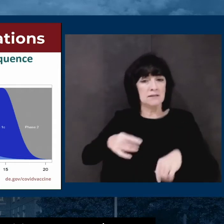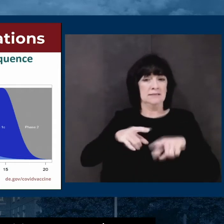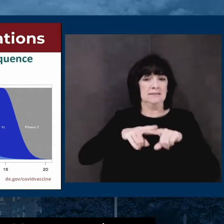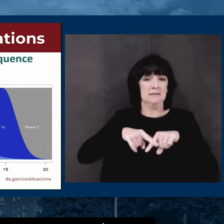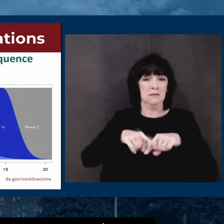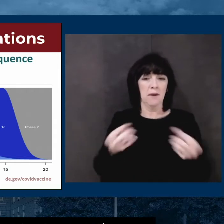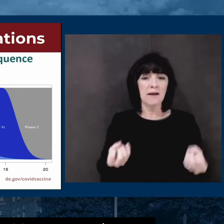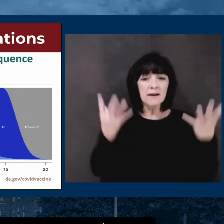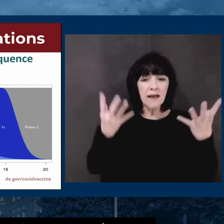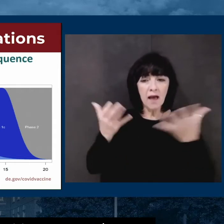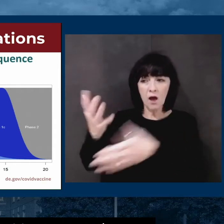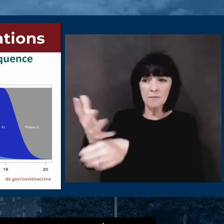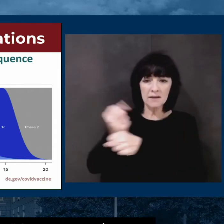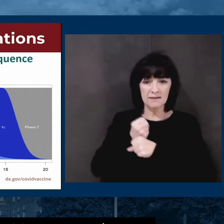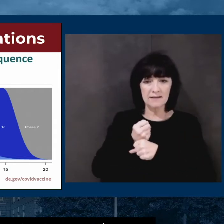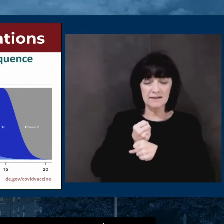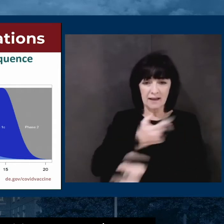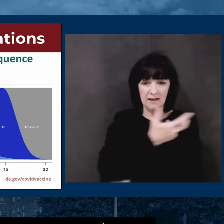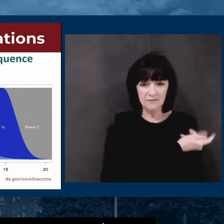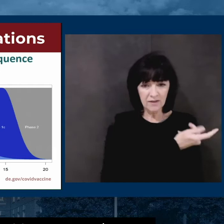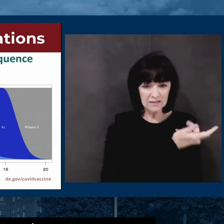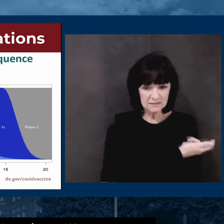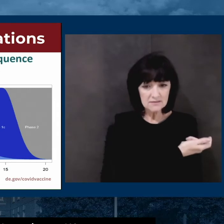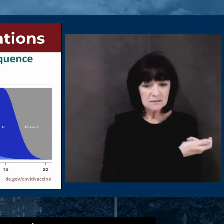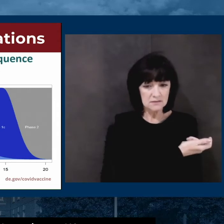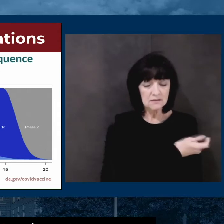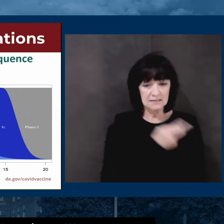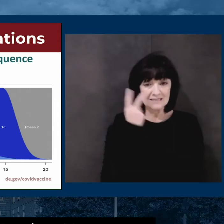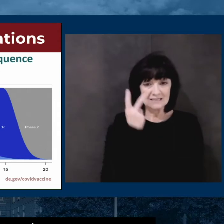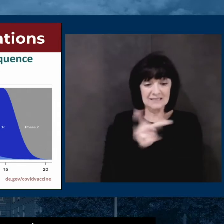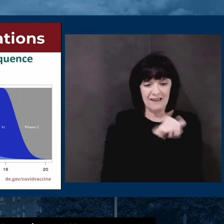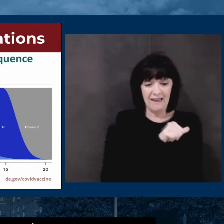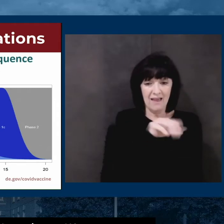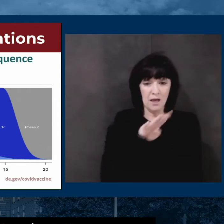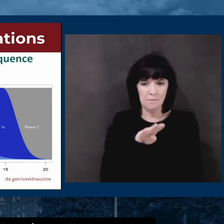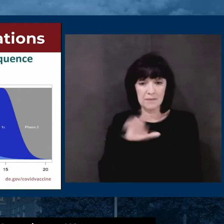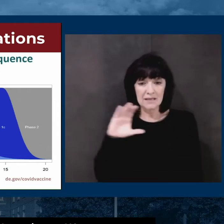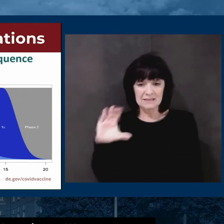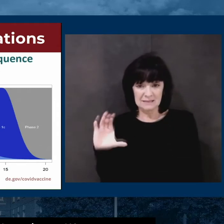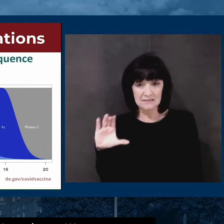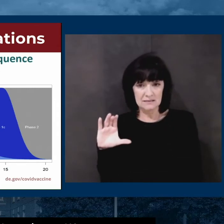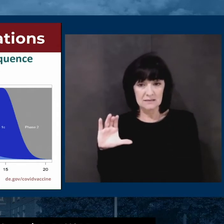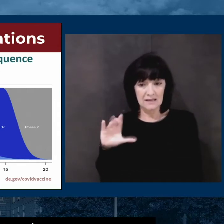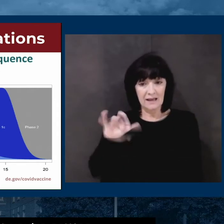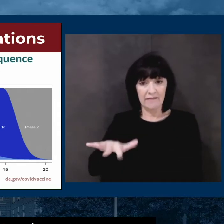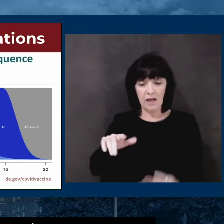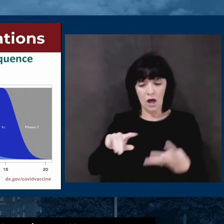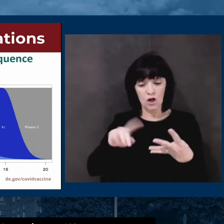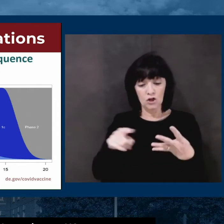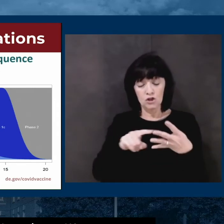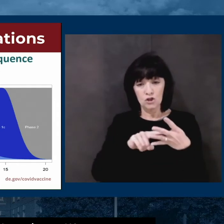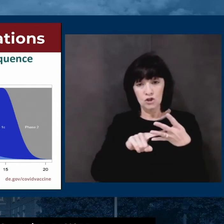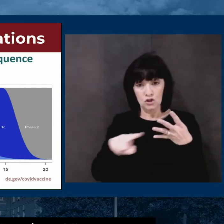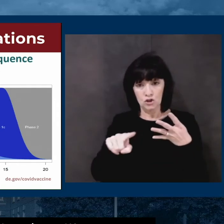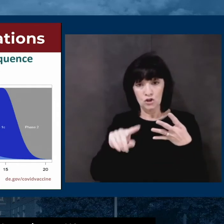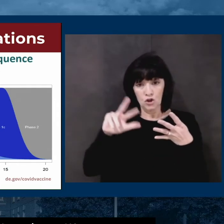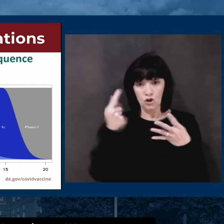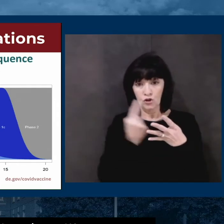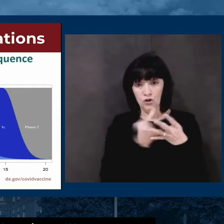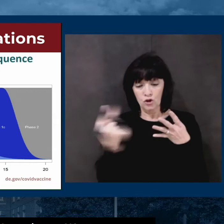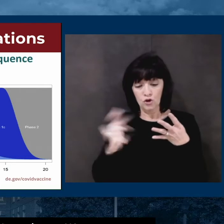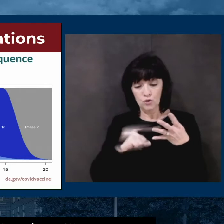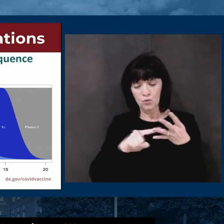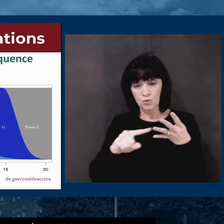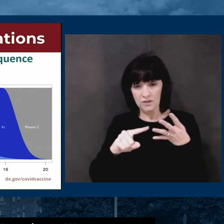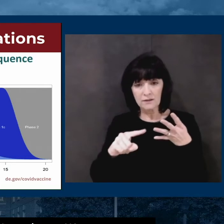if we do have 3 phase 1 subgroups, A, B, and C, you can see that around week 3, as phase 1A is in the middle of